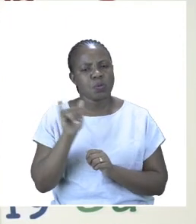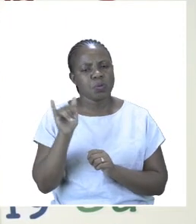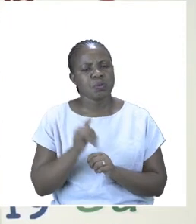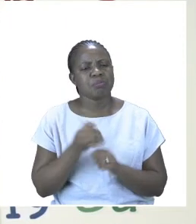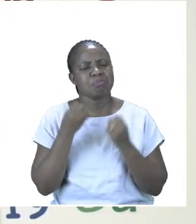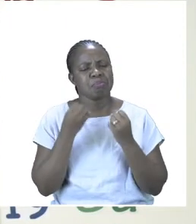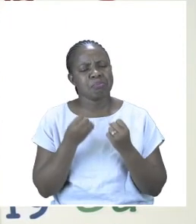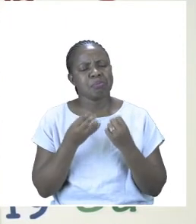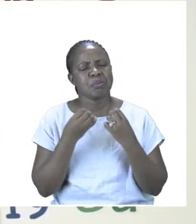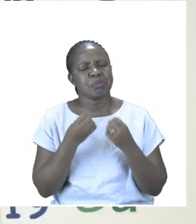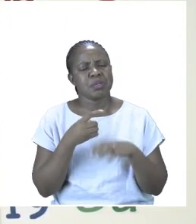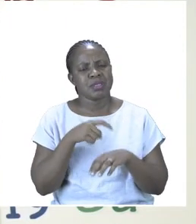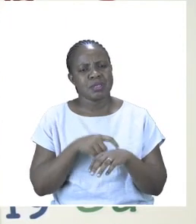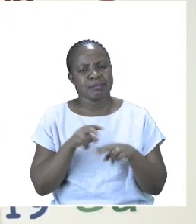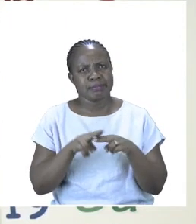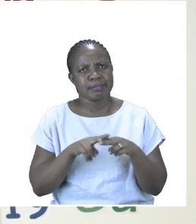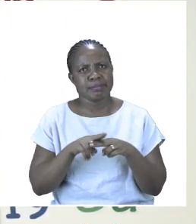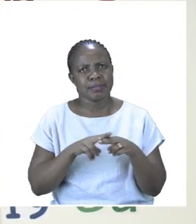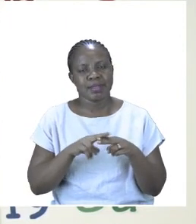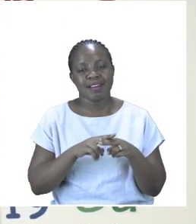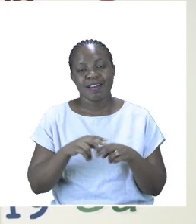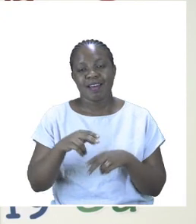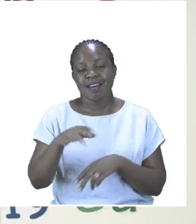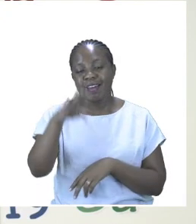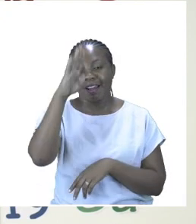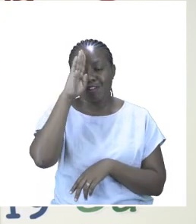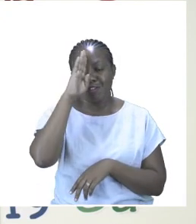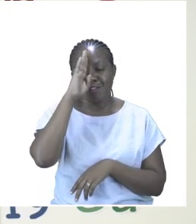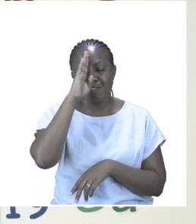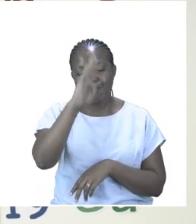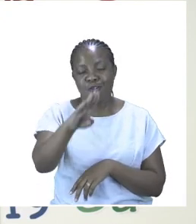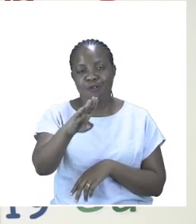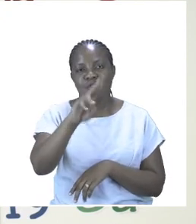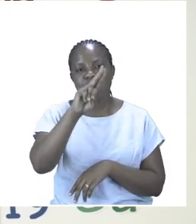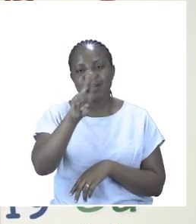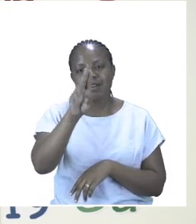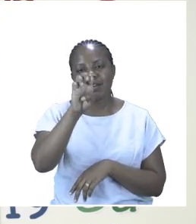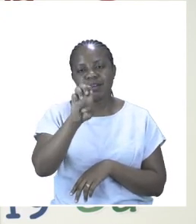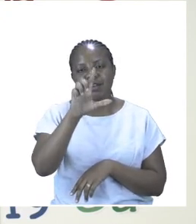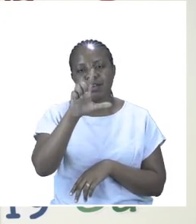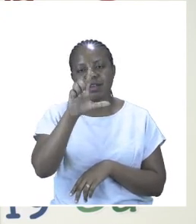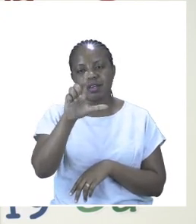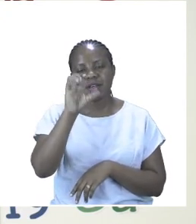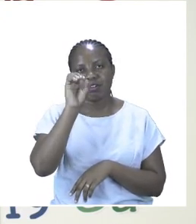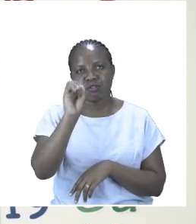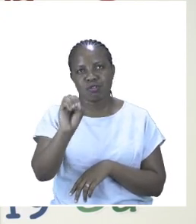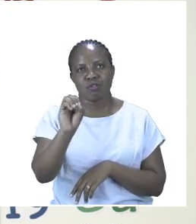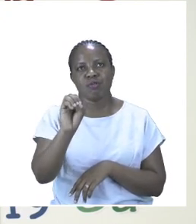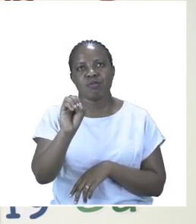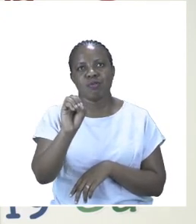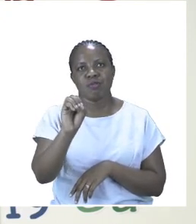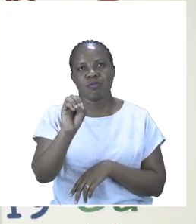one that we have is hello. Hello. Everybody, let us